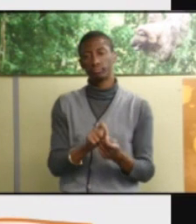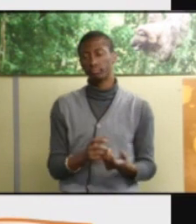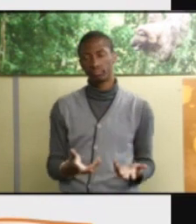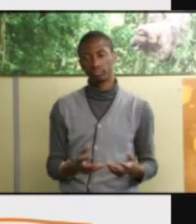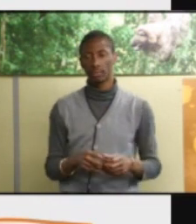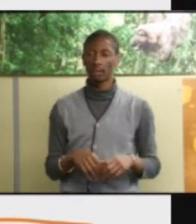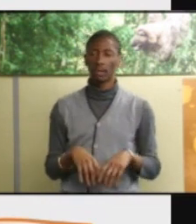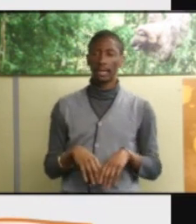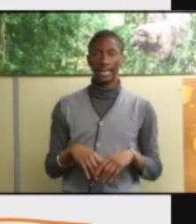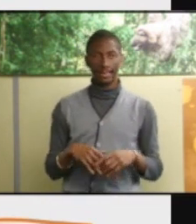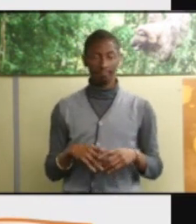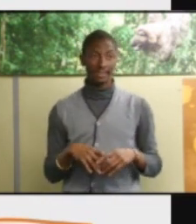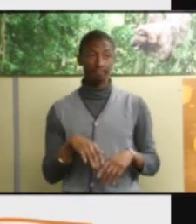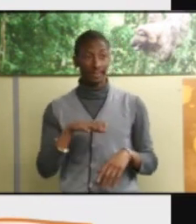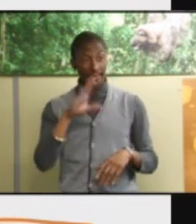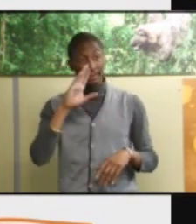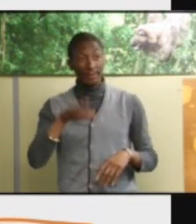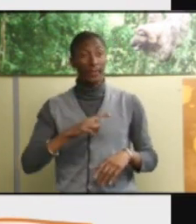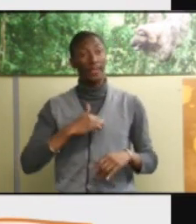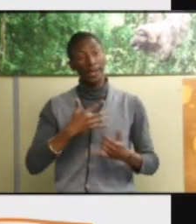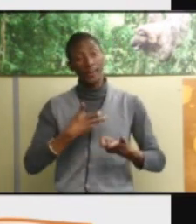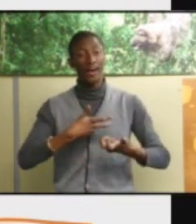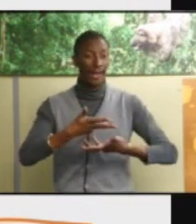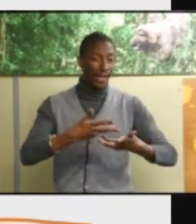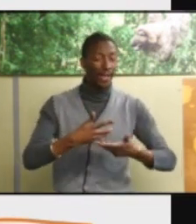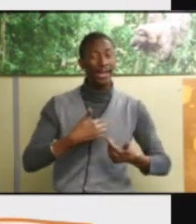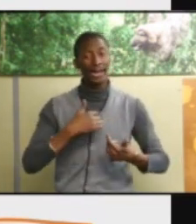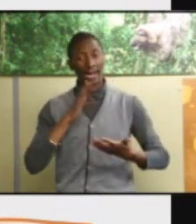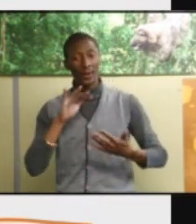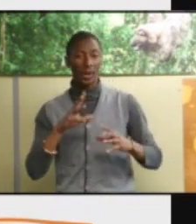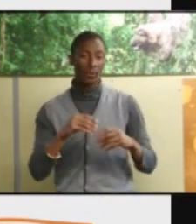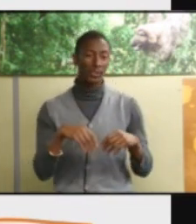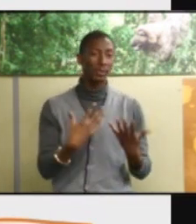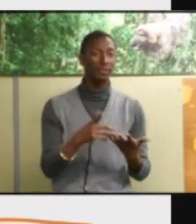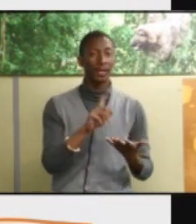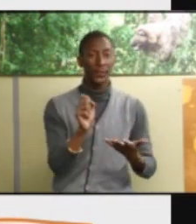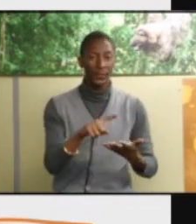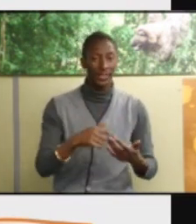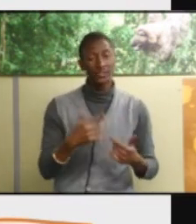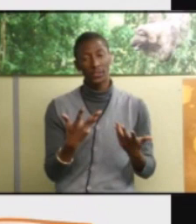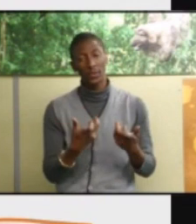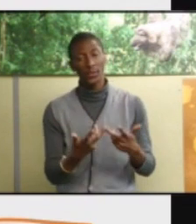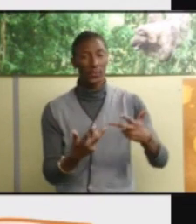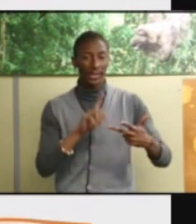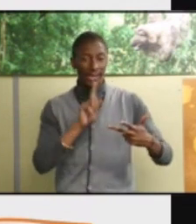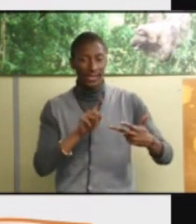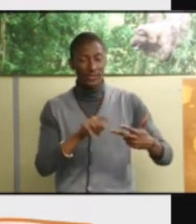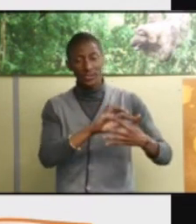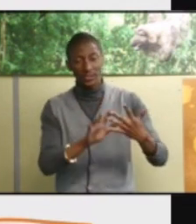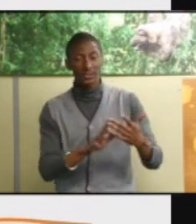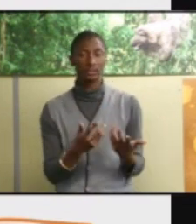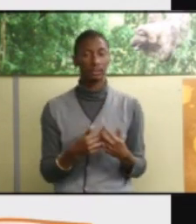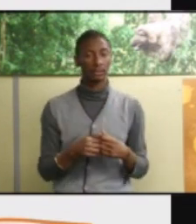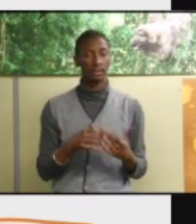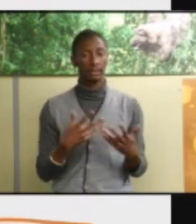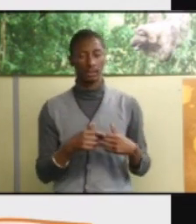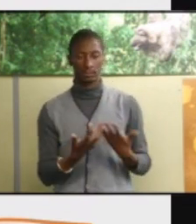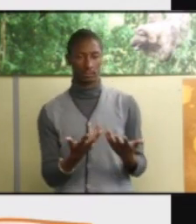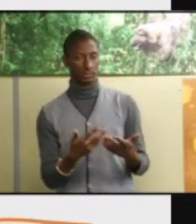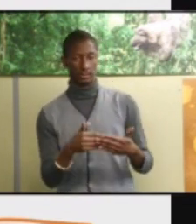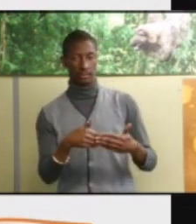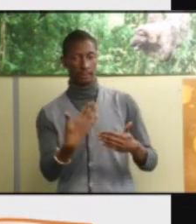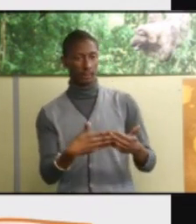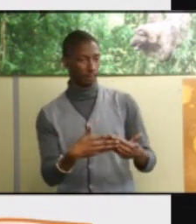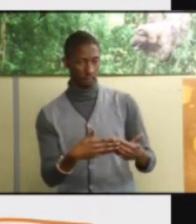an interactive, and I know it wants to provide a question and 3 answers. Is it a flip door? Is